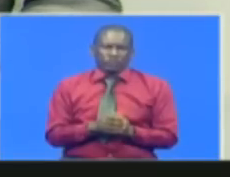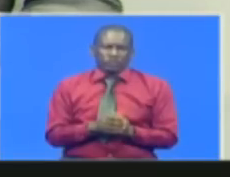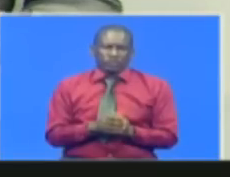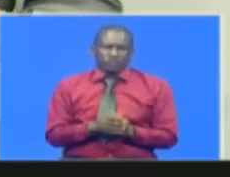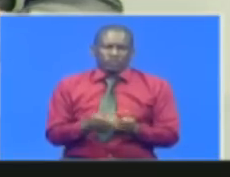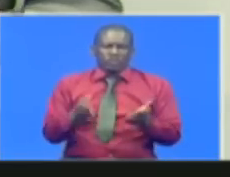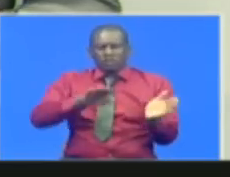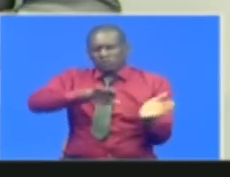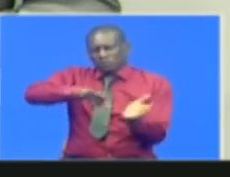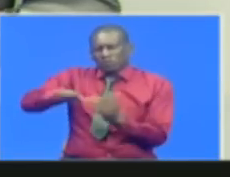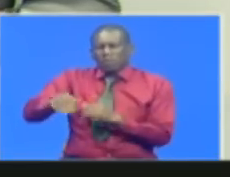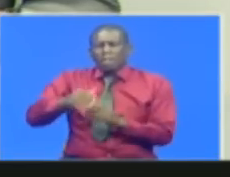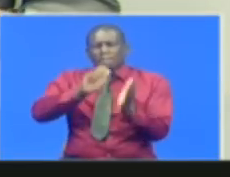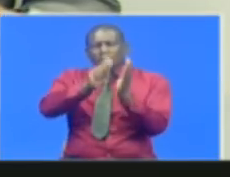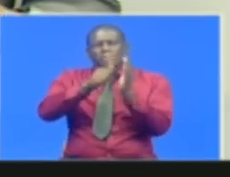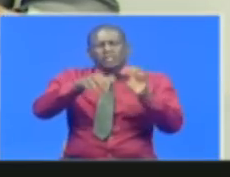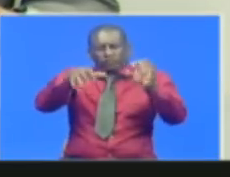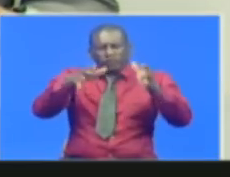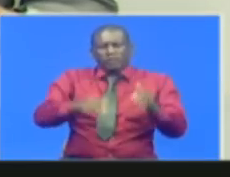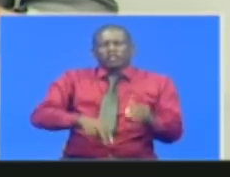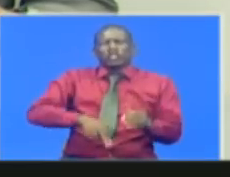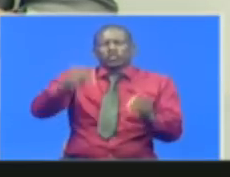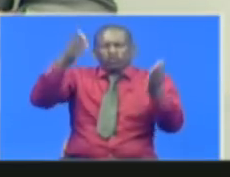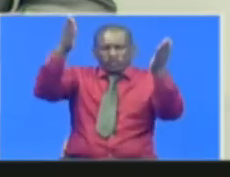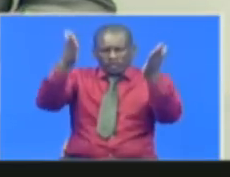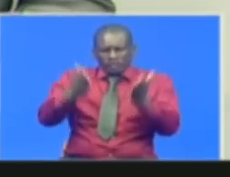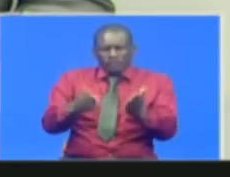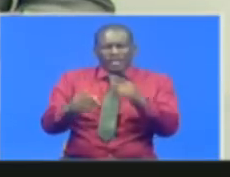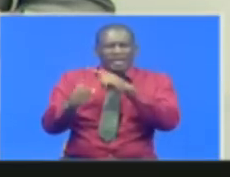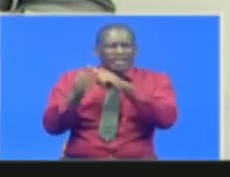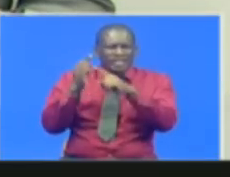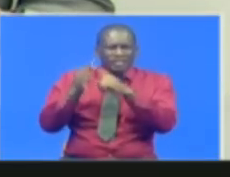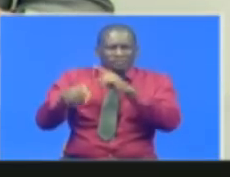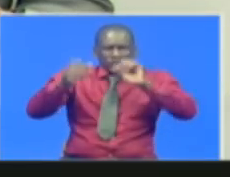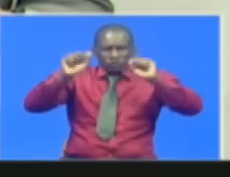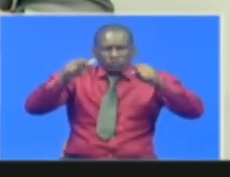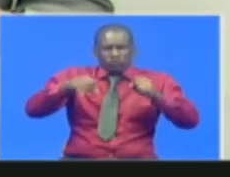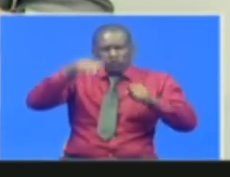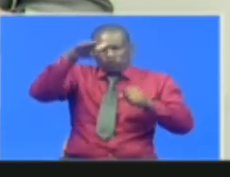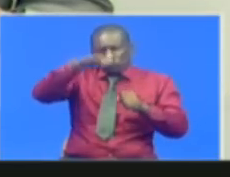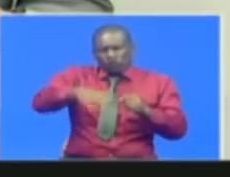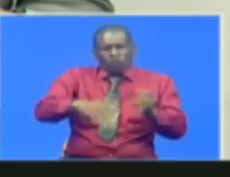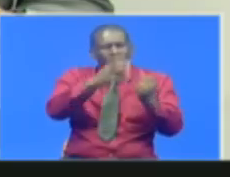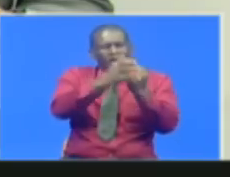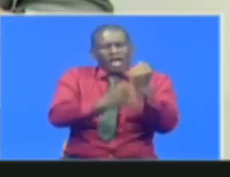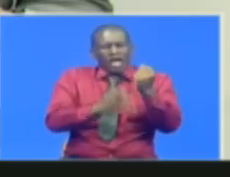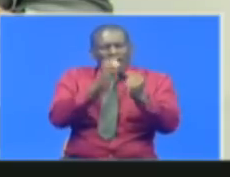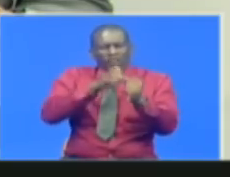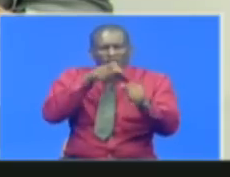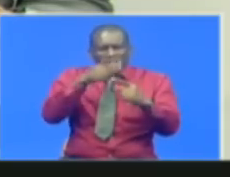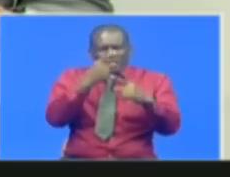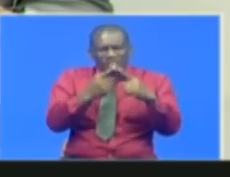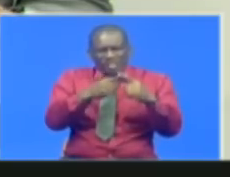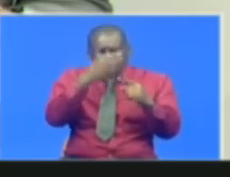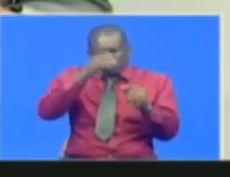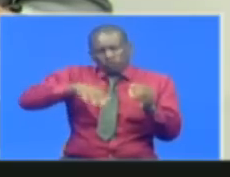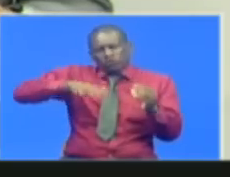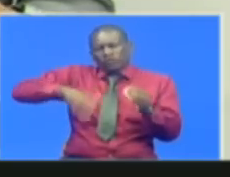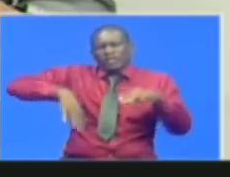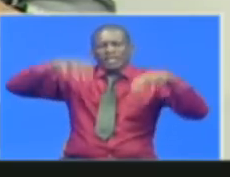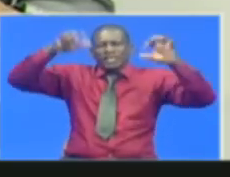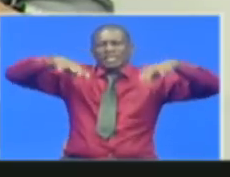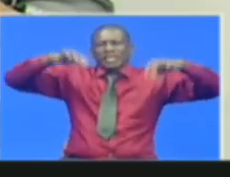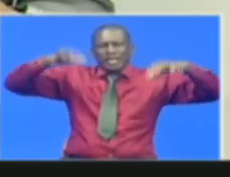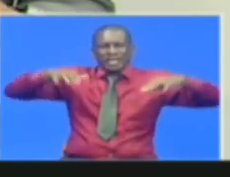And elsewhere, maize farmers in the North Rift region are facing the possibility of lower yields this year following erratic and late rainfall this